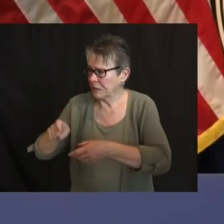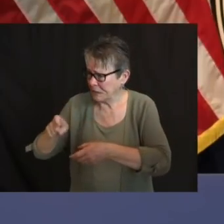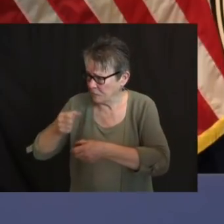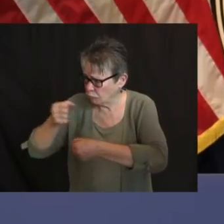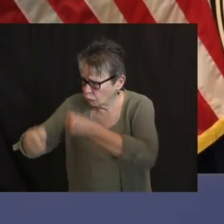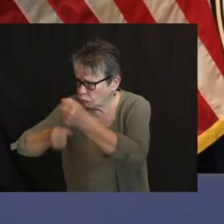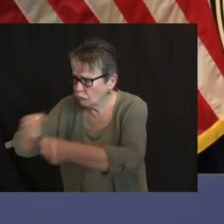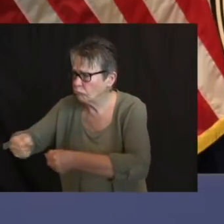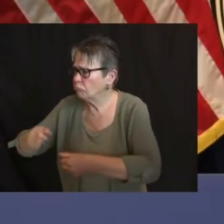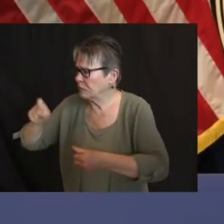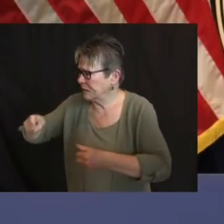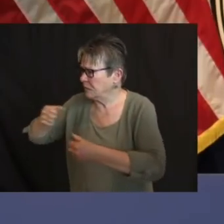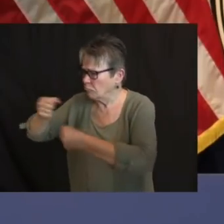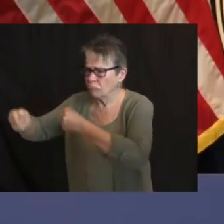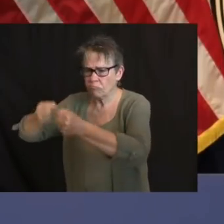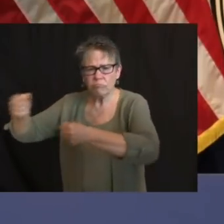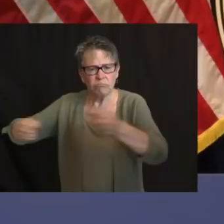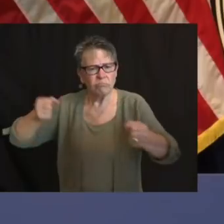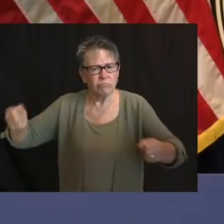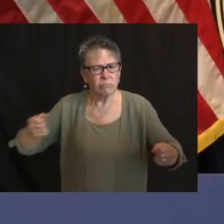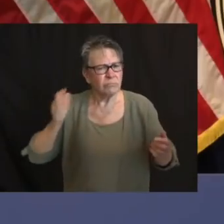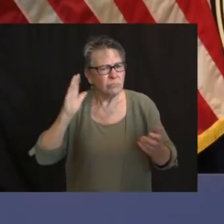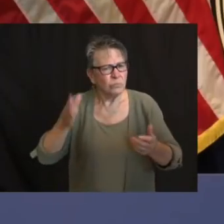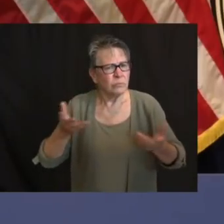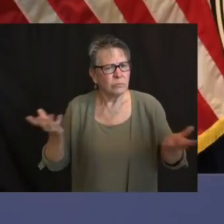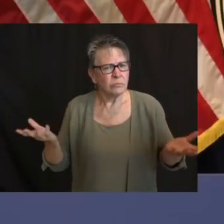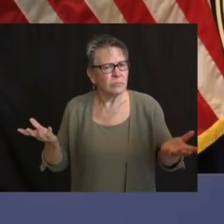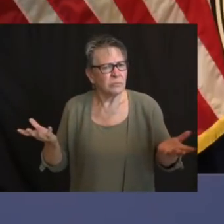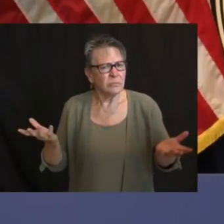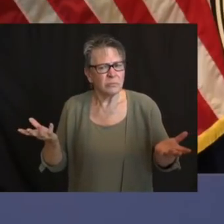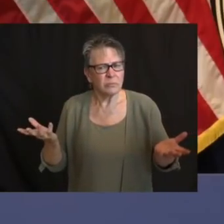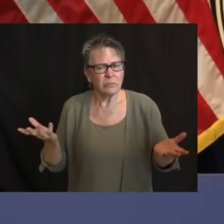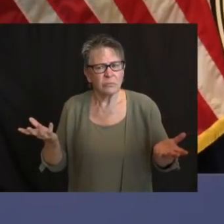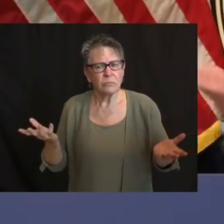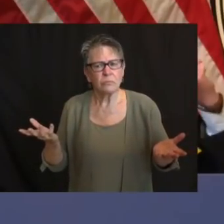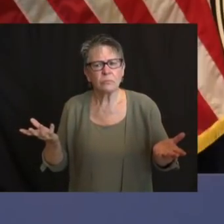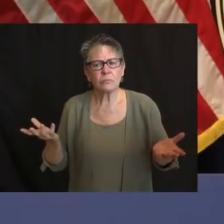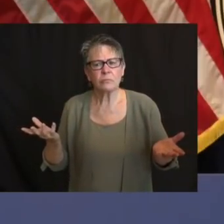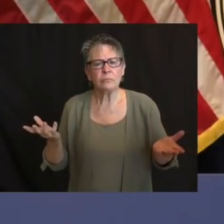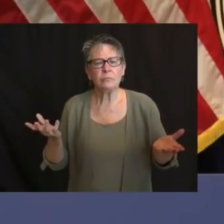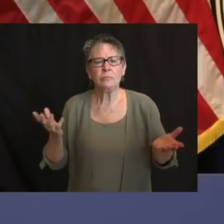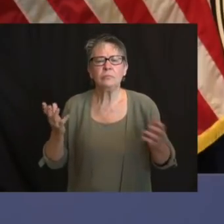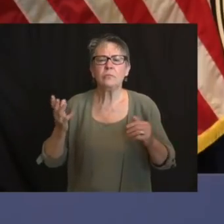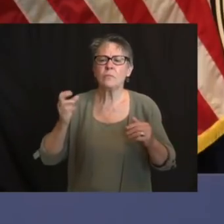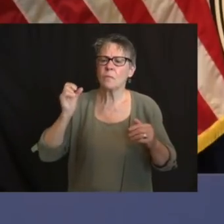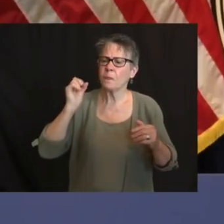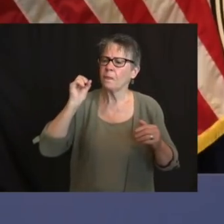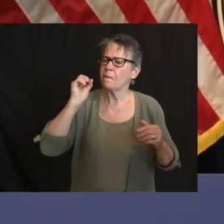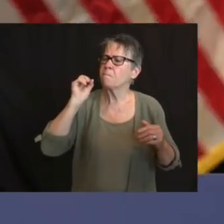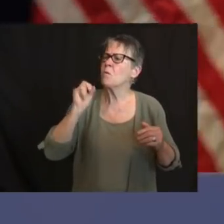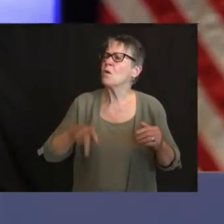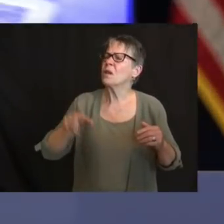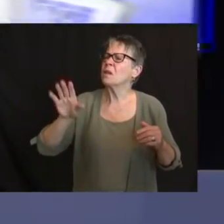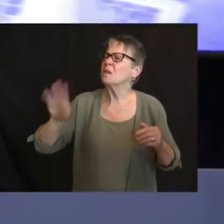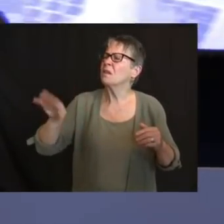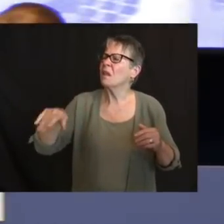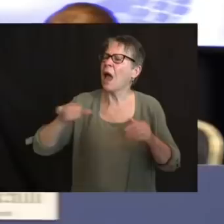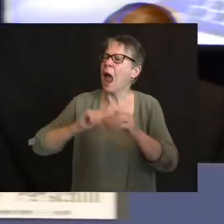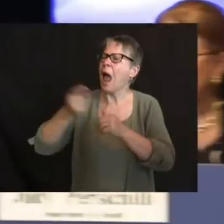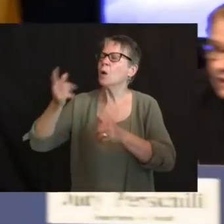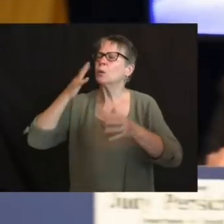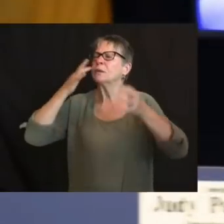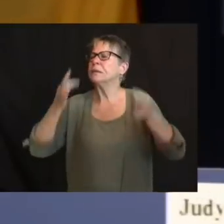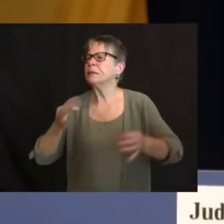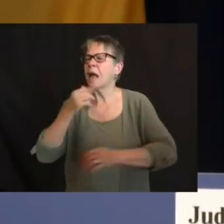One more. I can't hear your question. And how do you choose which departments get them? Get the contact. Please, Judy. We're actually doing a survey of the